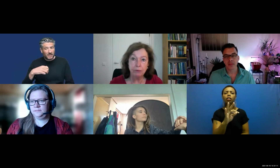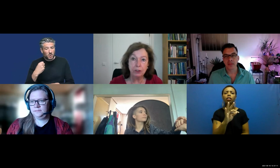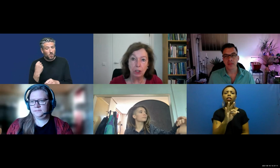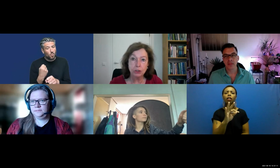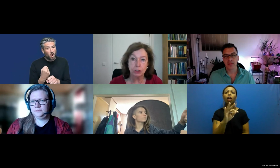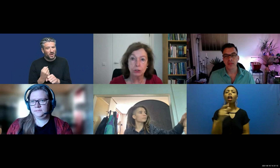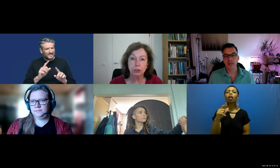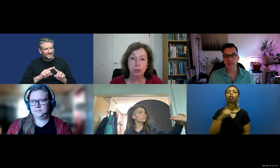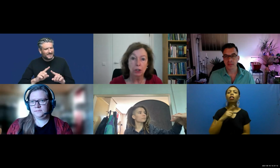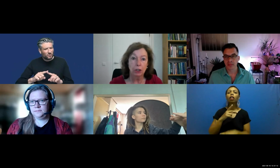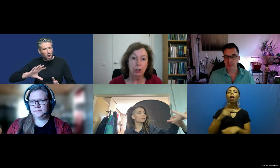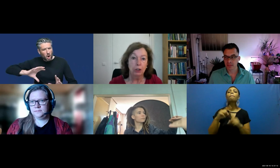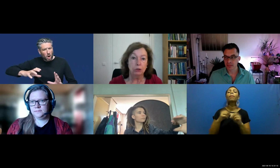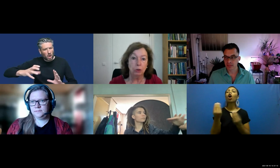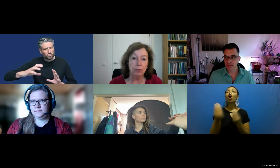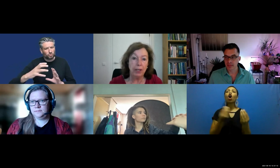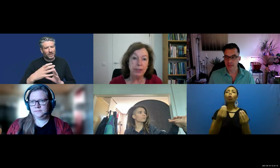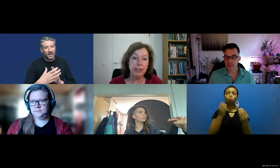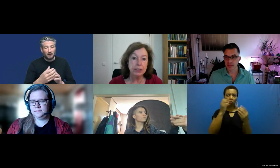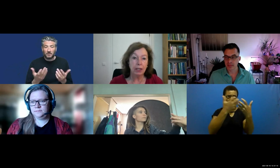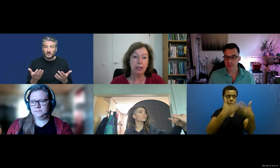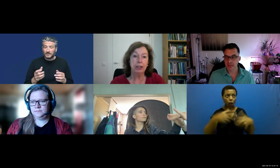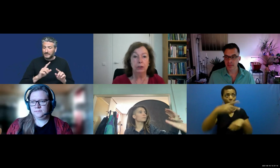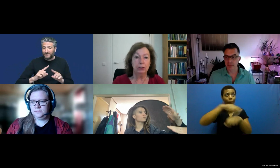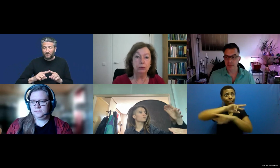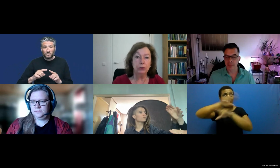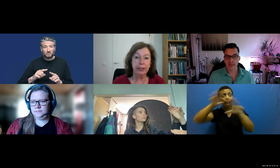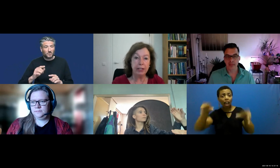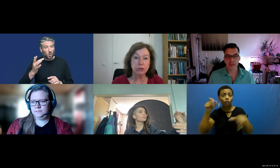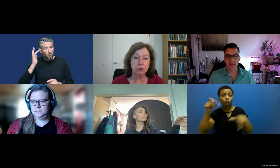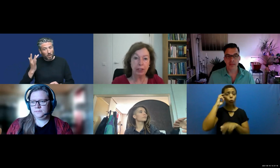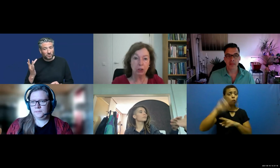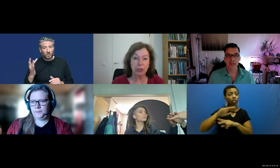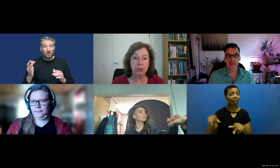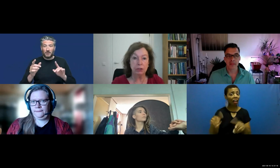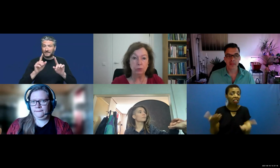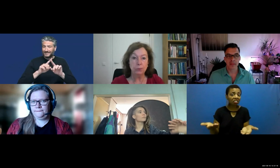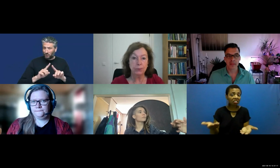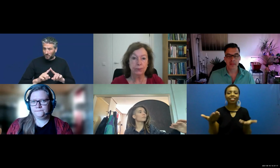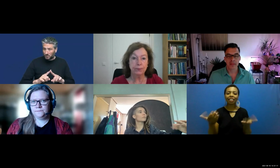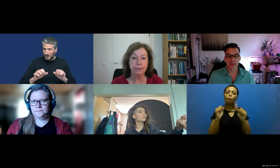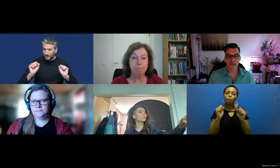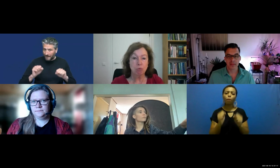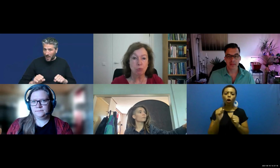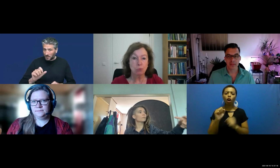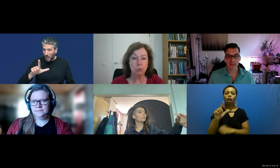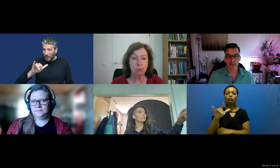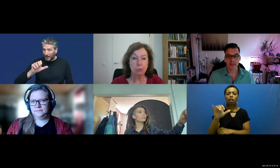and different cultures? So maybe Lisa, you can answer that question.